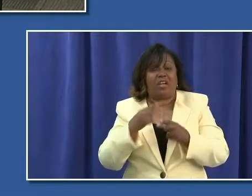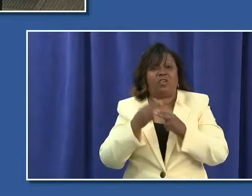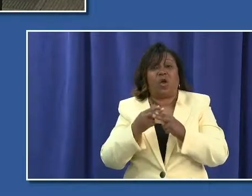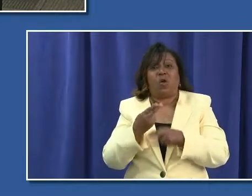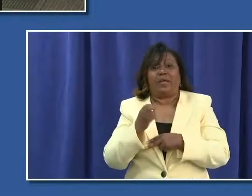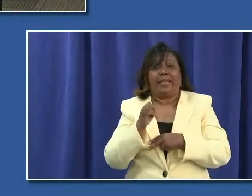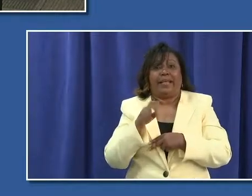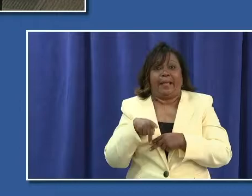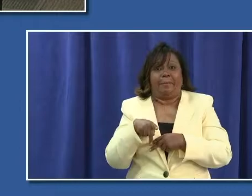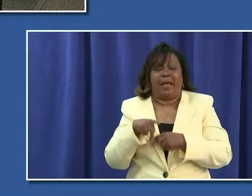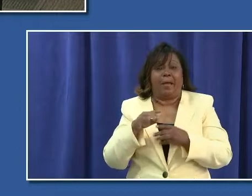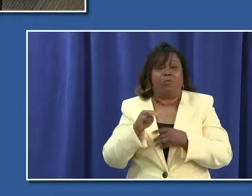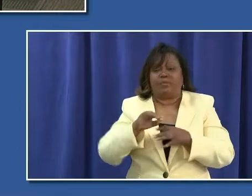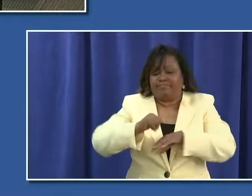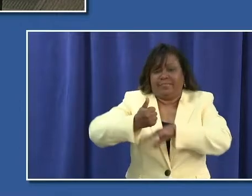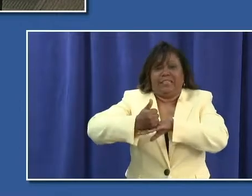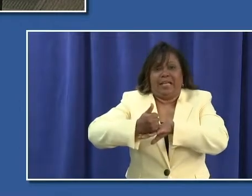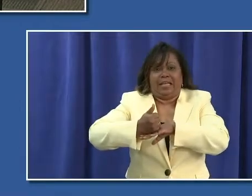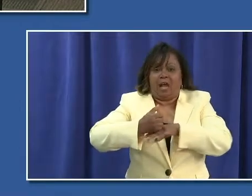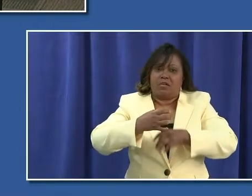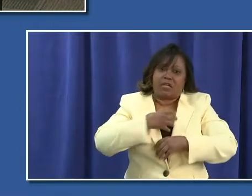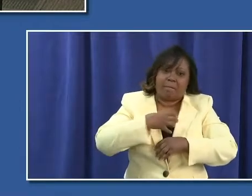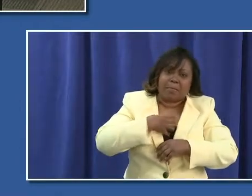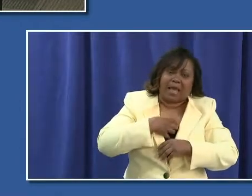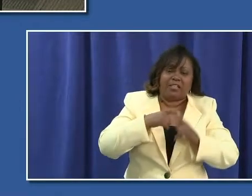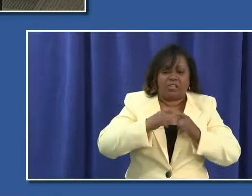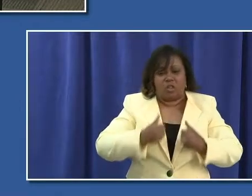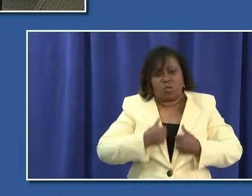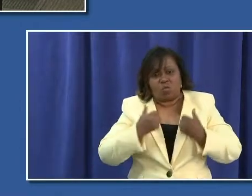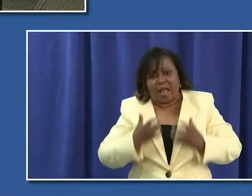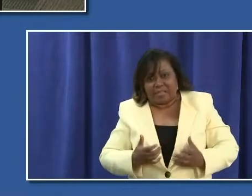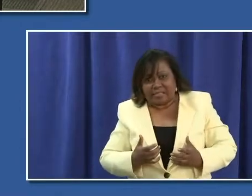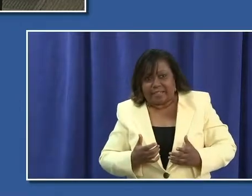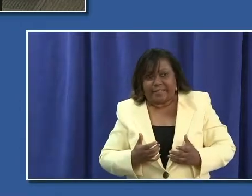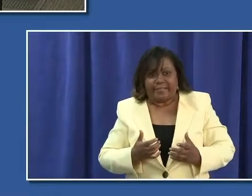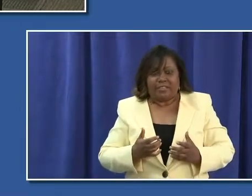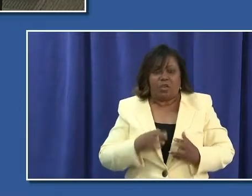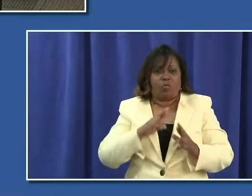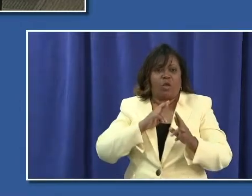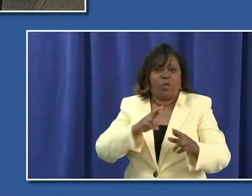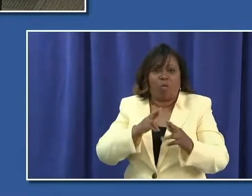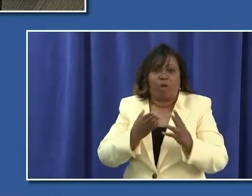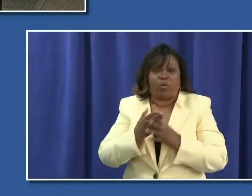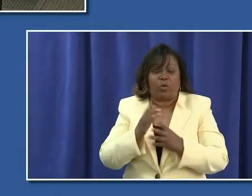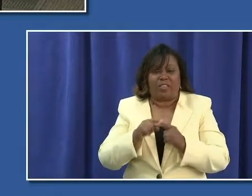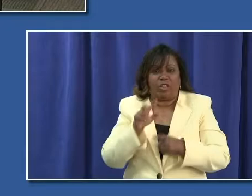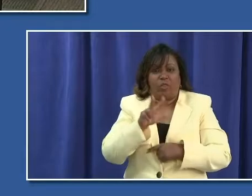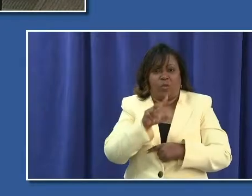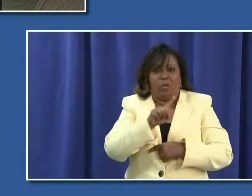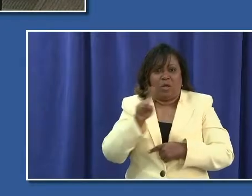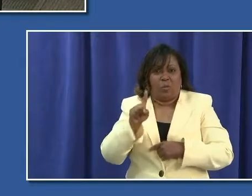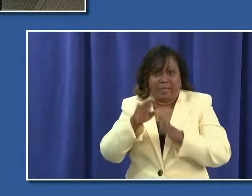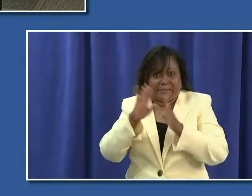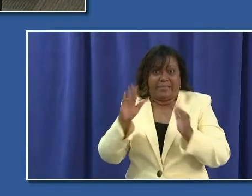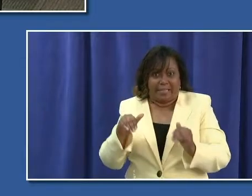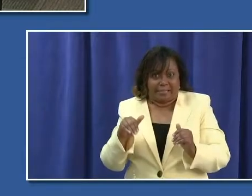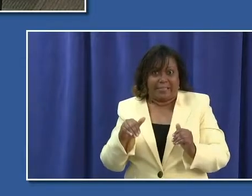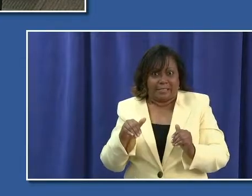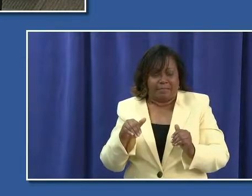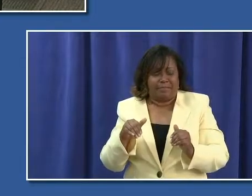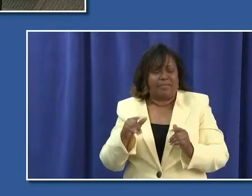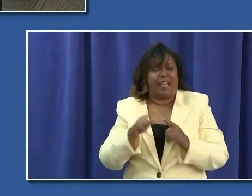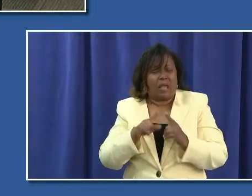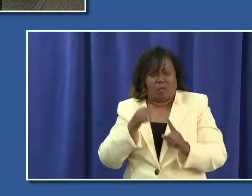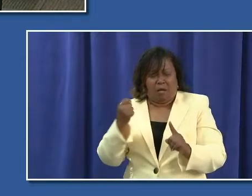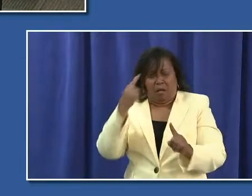a heat map, which maps out complaints that the residents report through the 311 system. And the thing